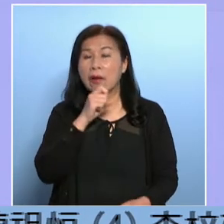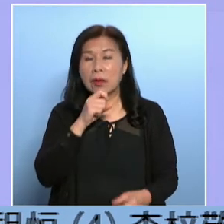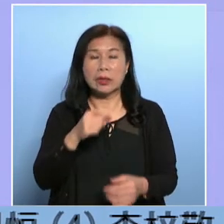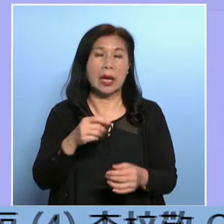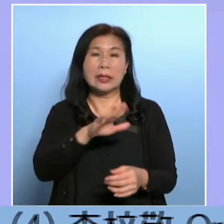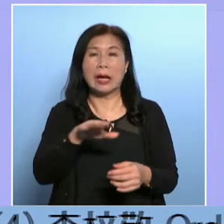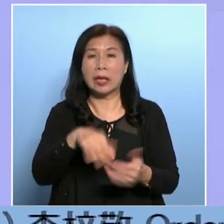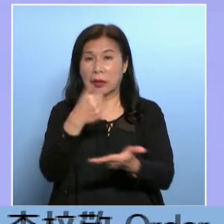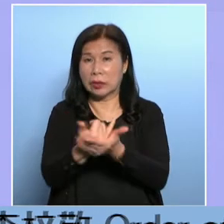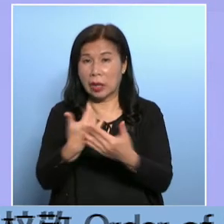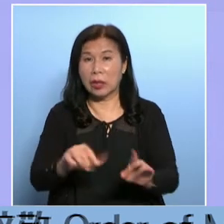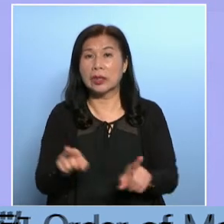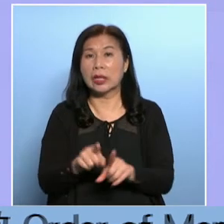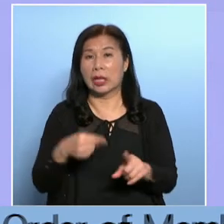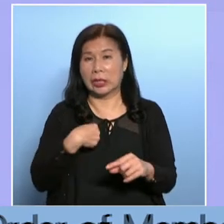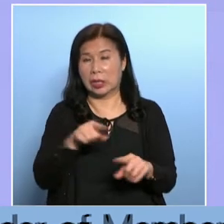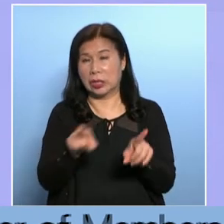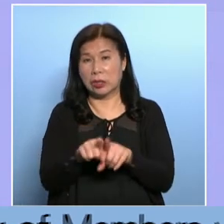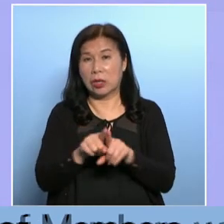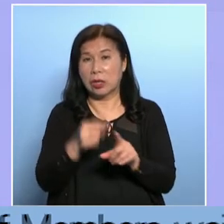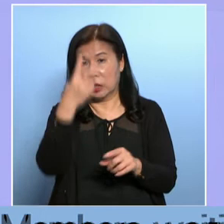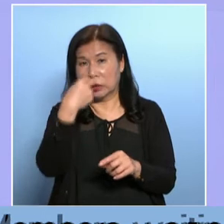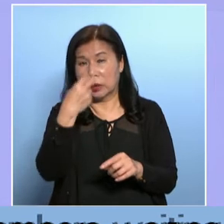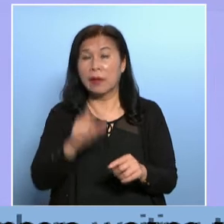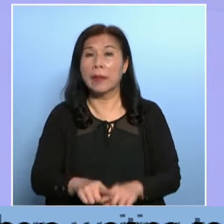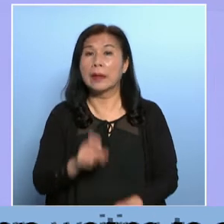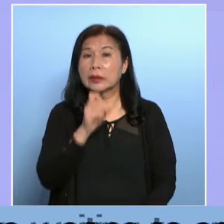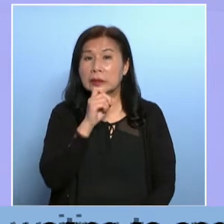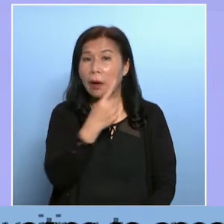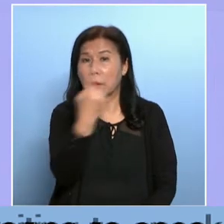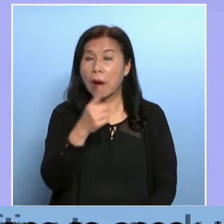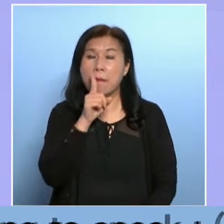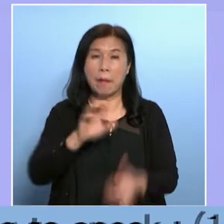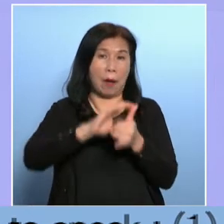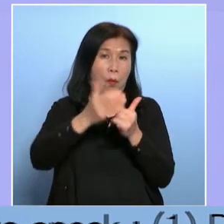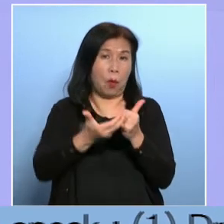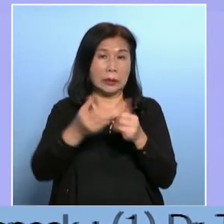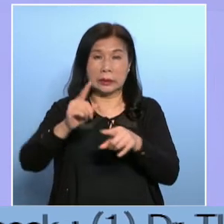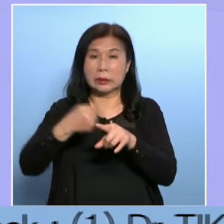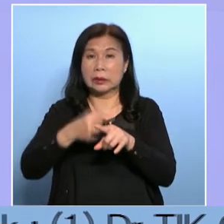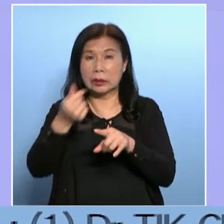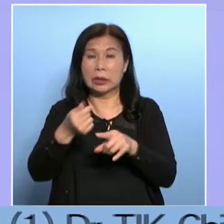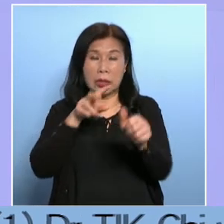the passing away of our young children was very sad.